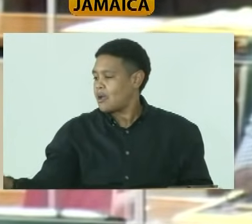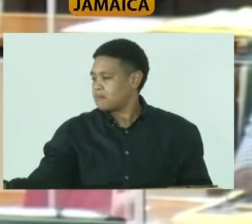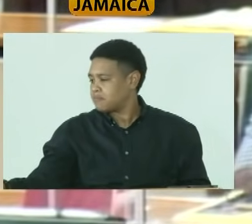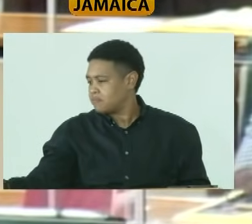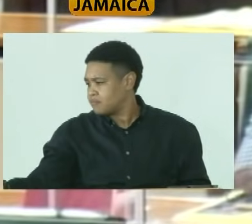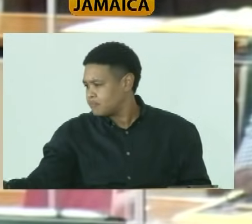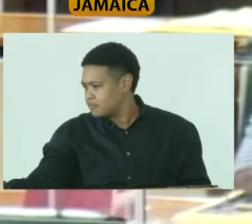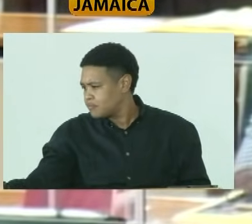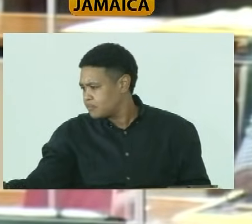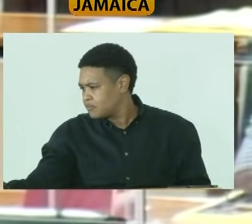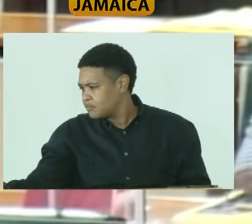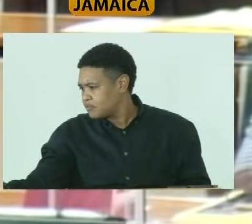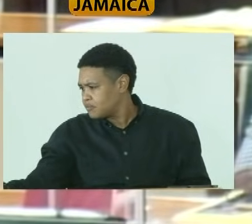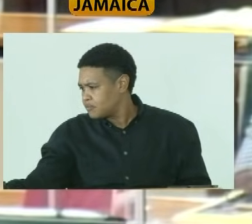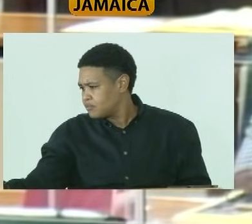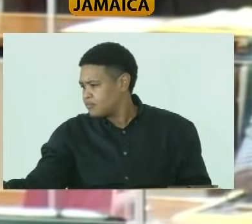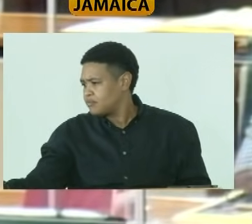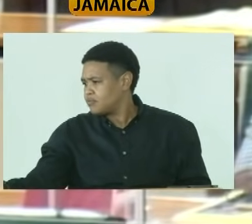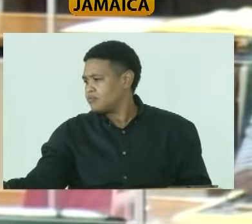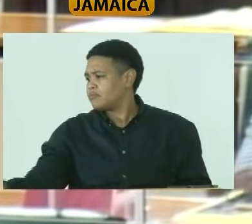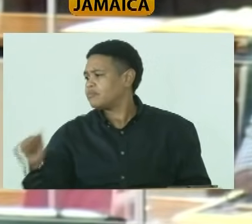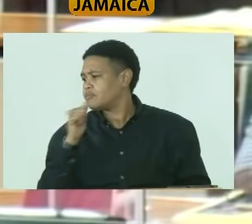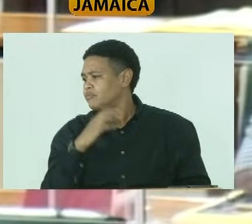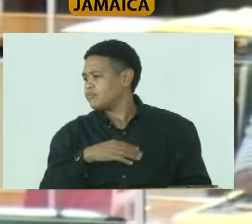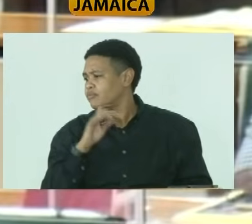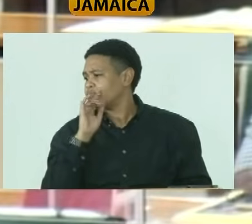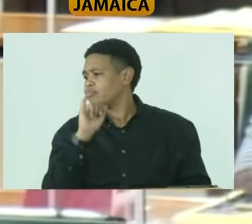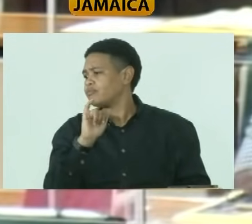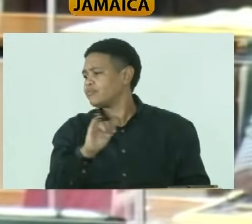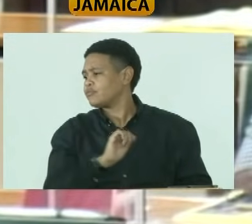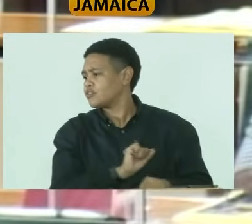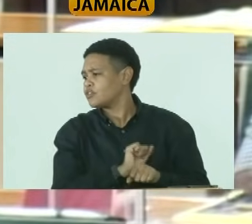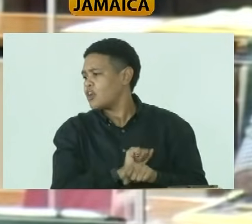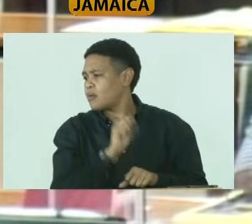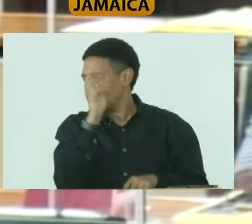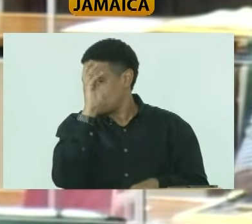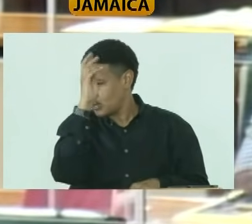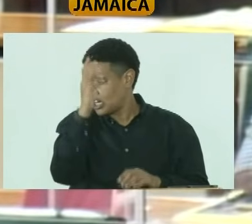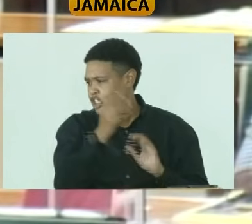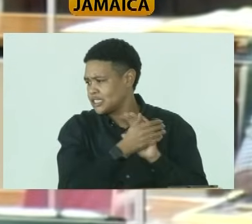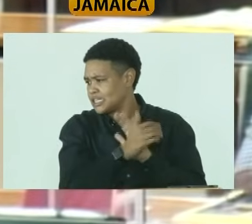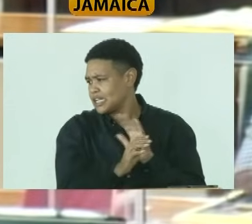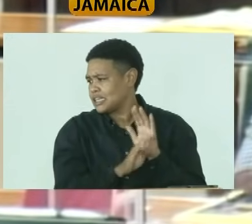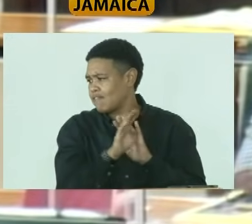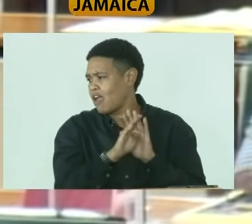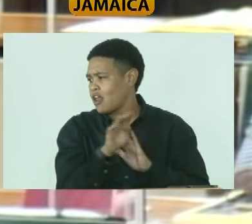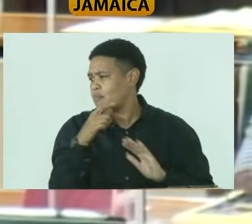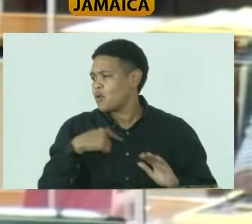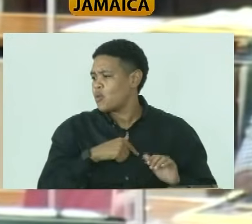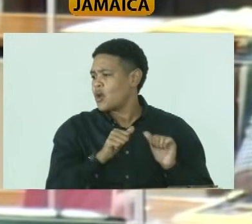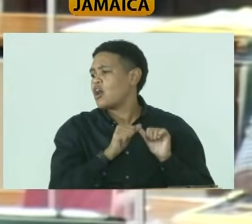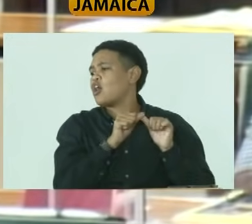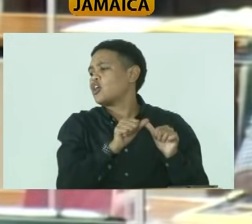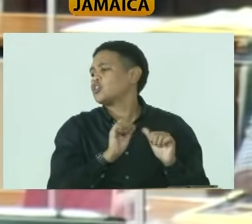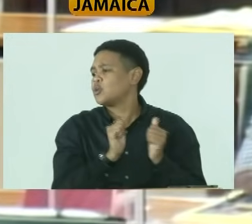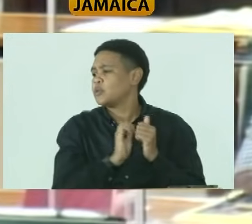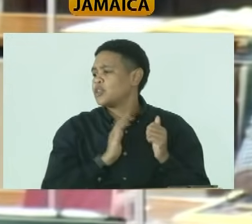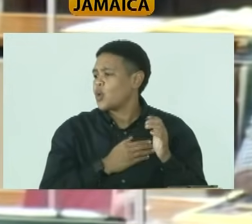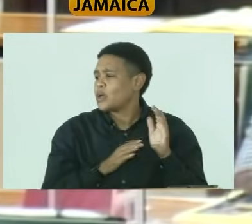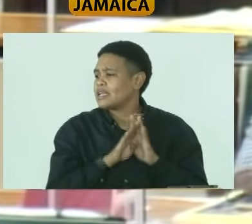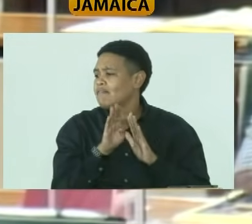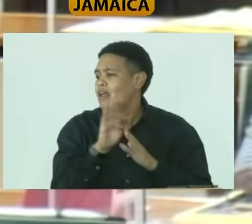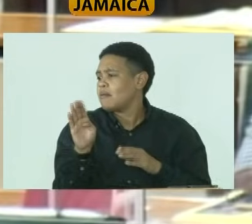My lady, we continue with our job creation and skills development. We continue with our developing business